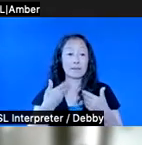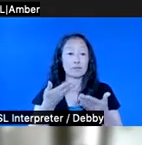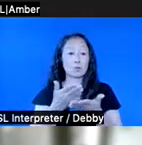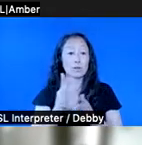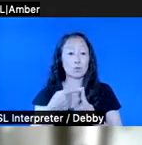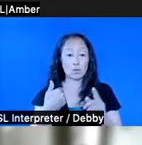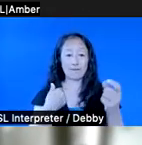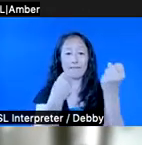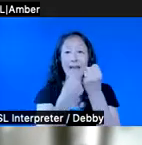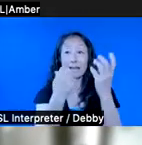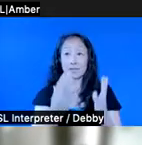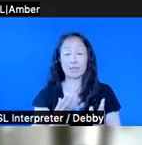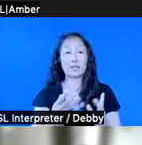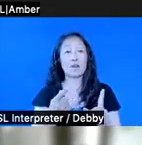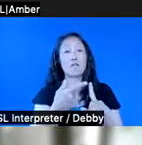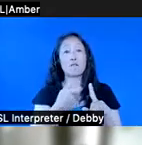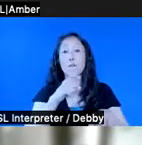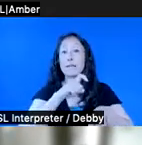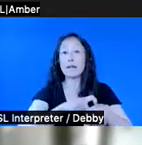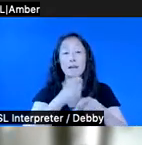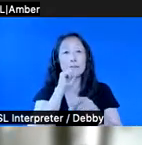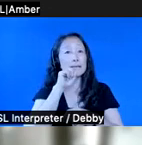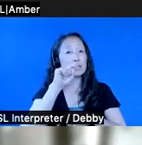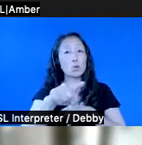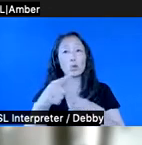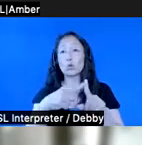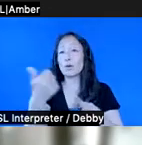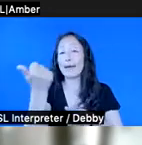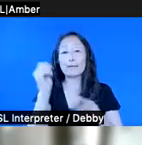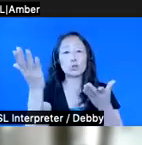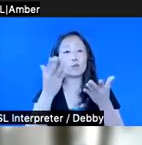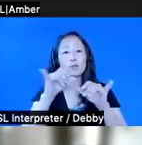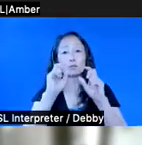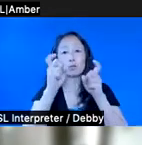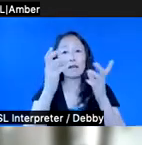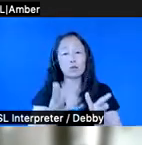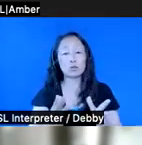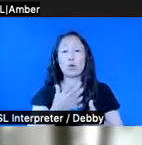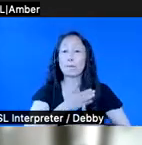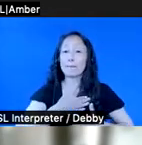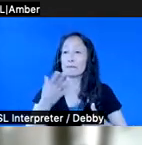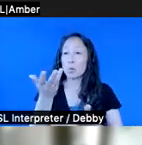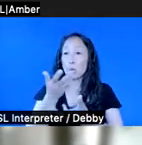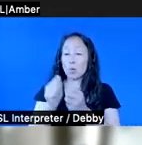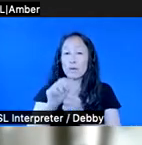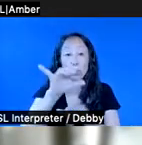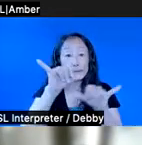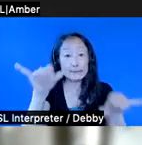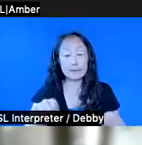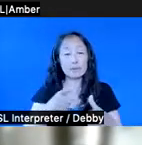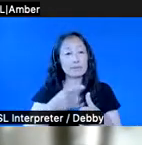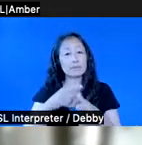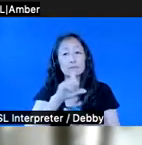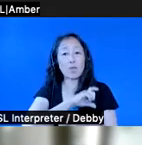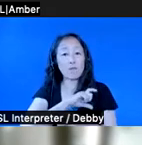time that they disclose to any service provider. So work with your systems, whether it's law enforcement, whether it's